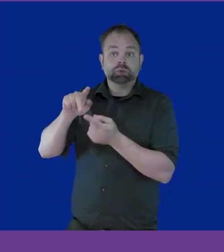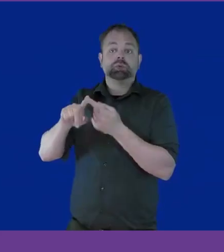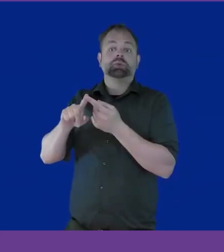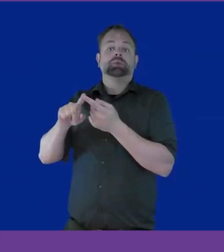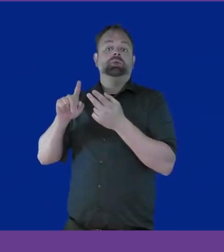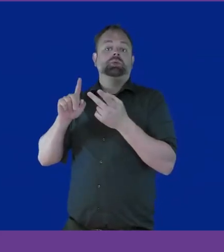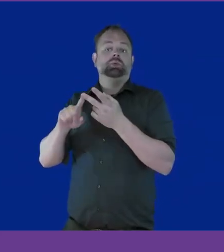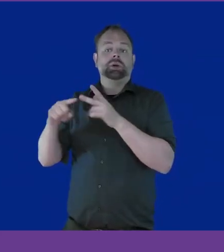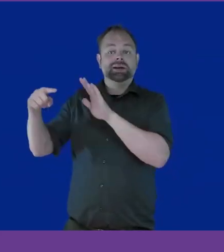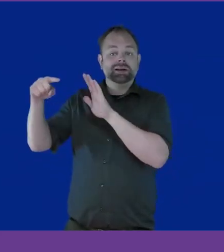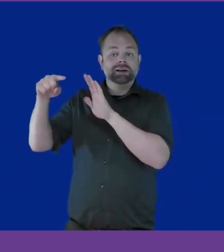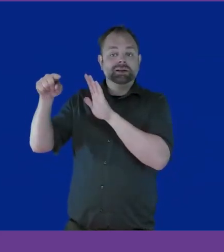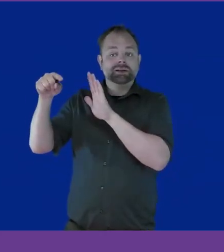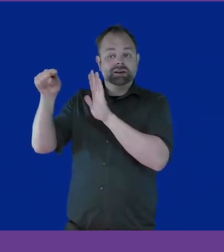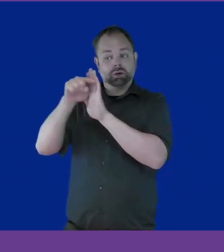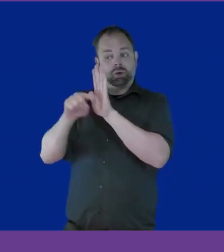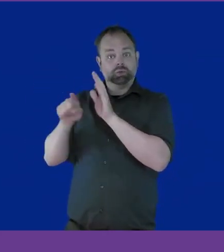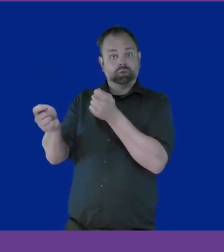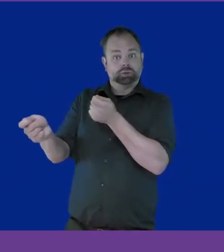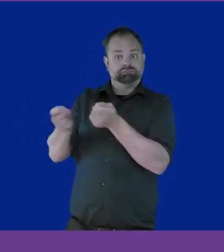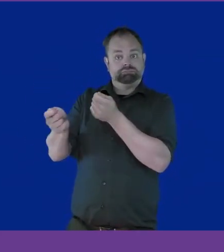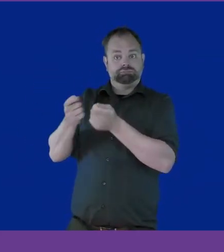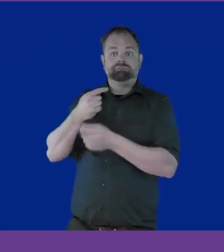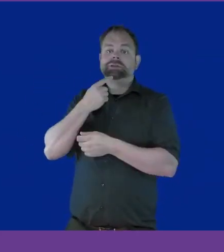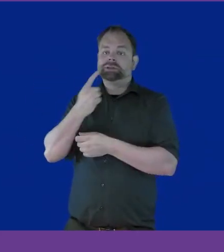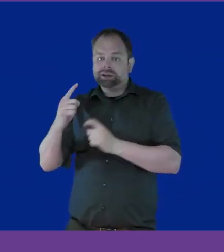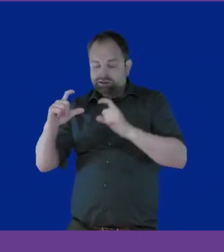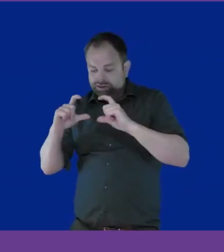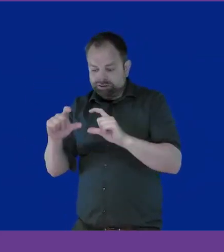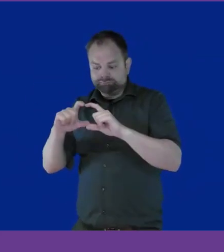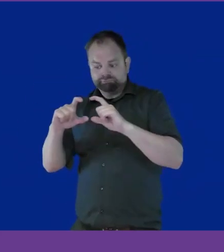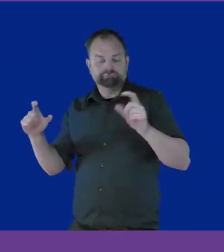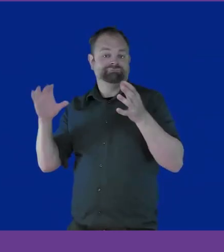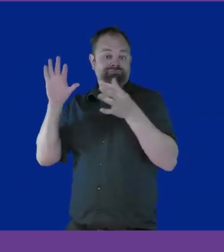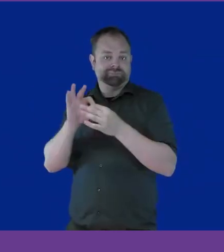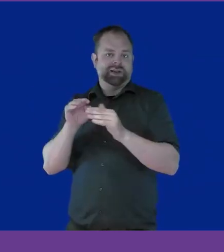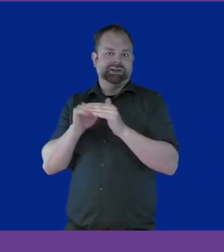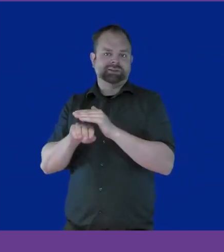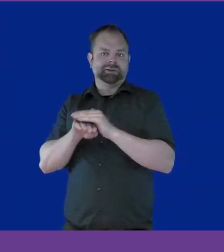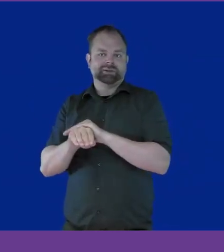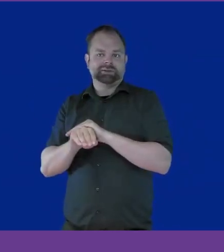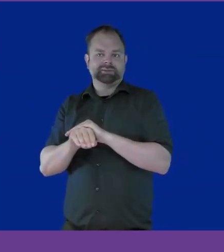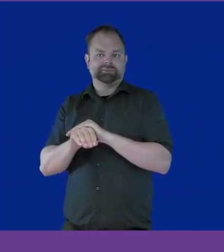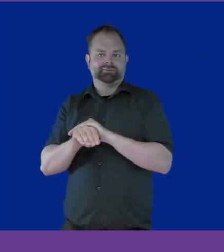relevant to mention with regard to making retail payments more accessible.